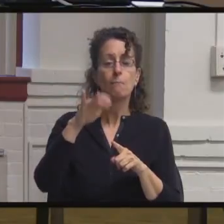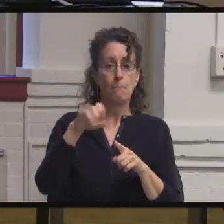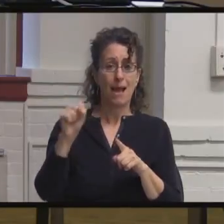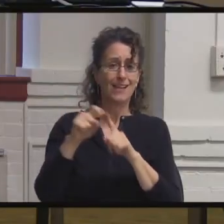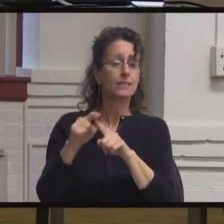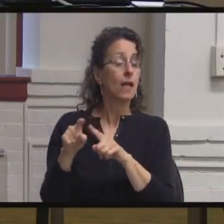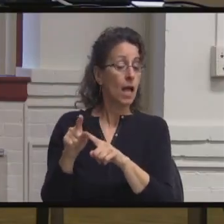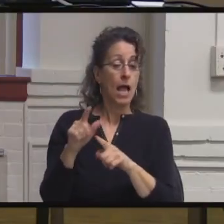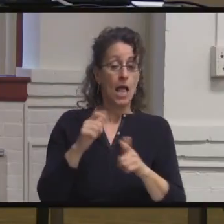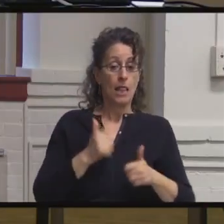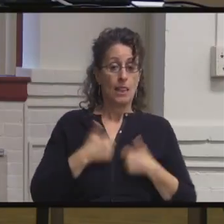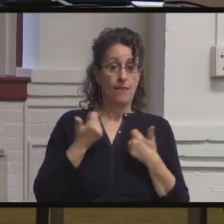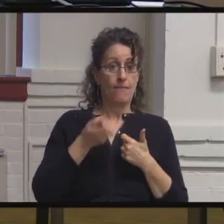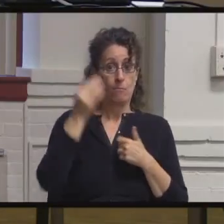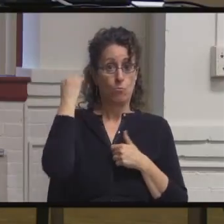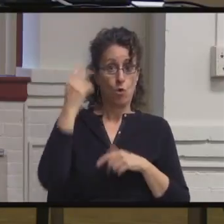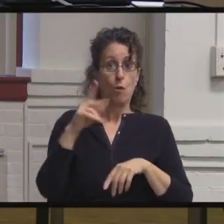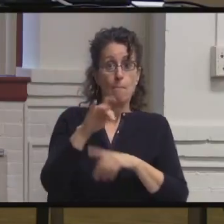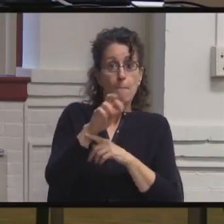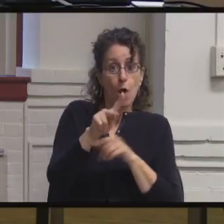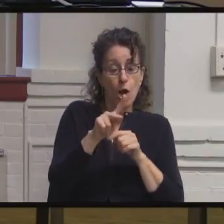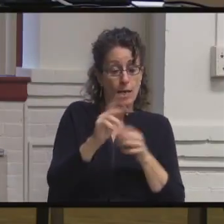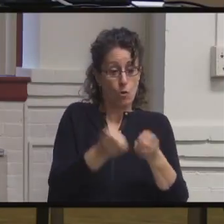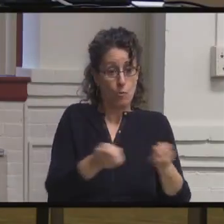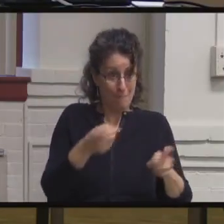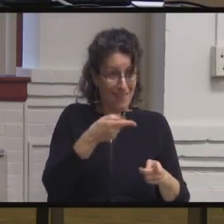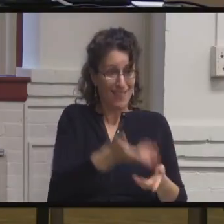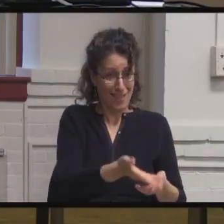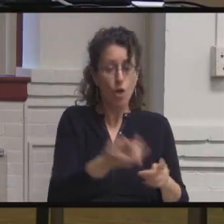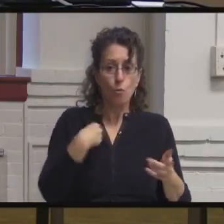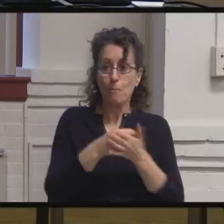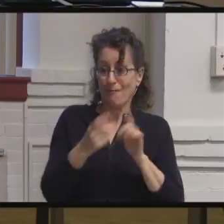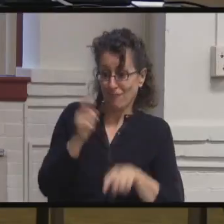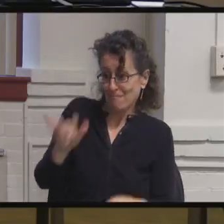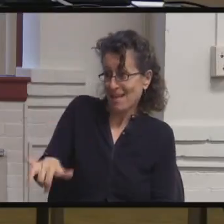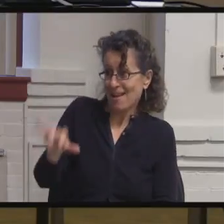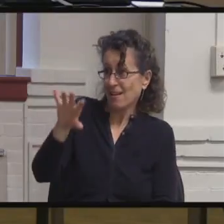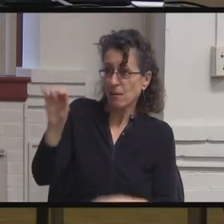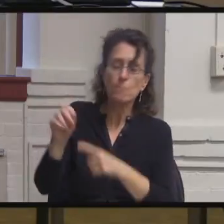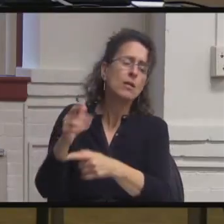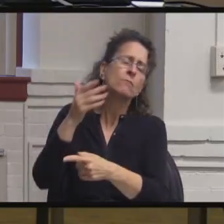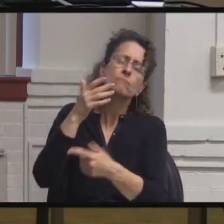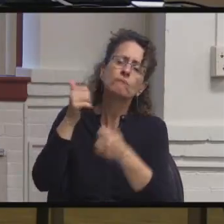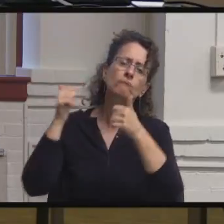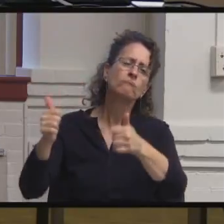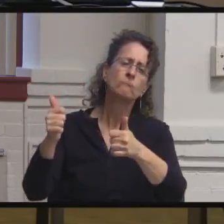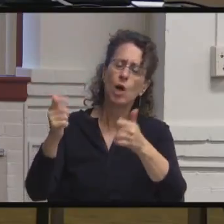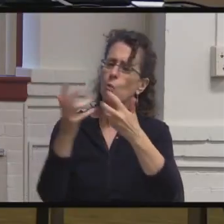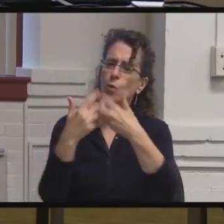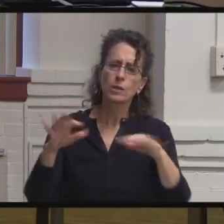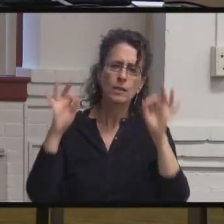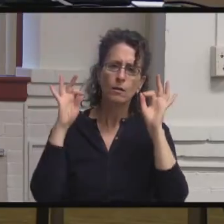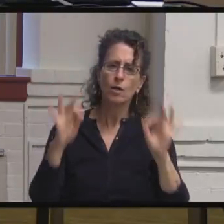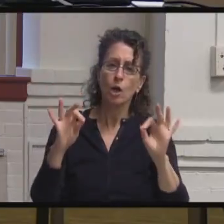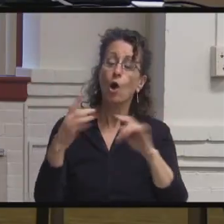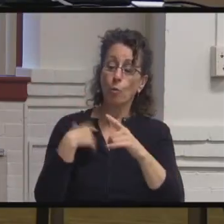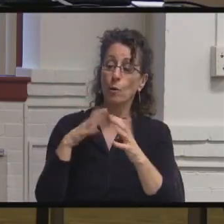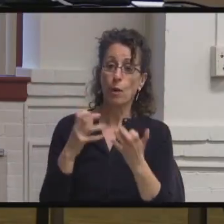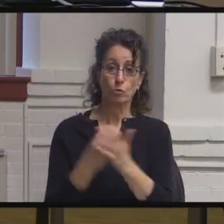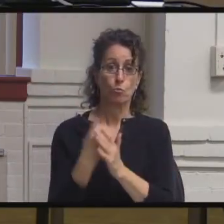had a good experience with them. In this situation here, we'd like to purchase what's called a Dynamo mid-size